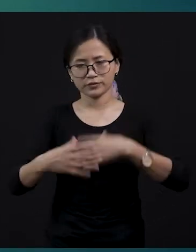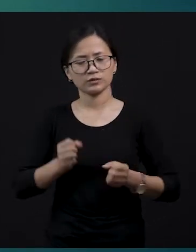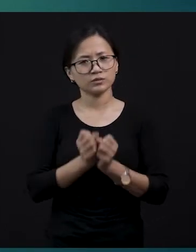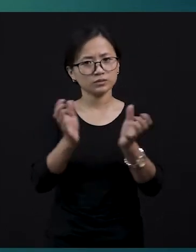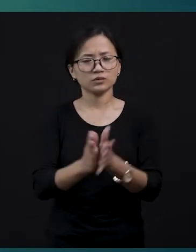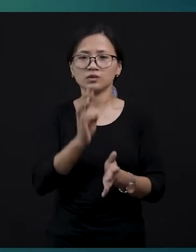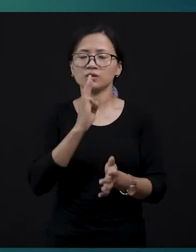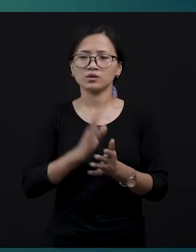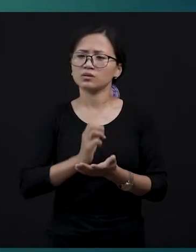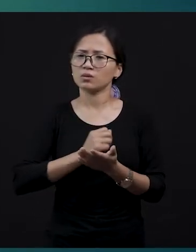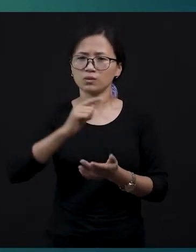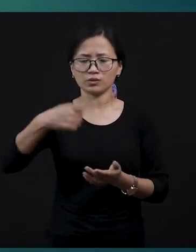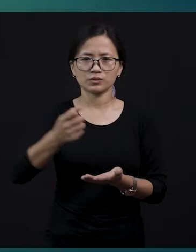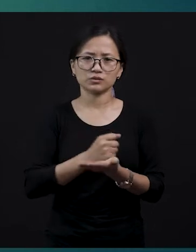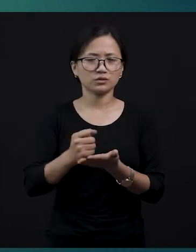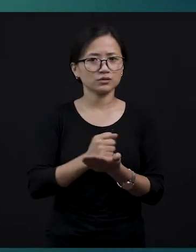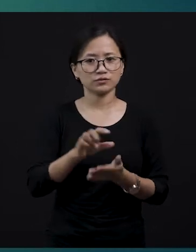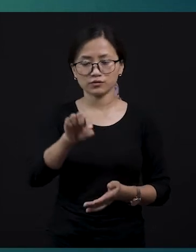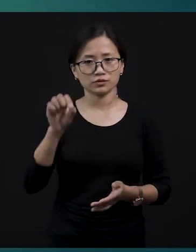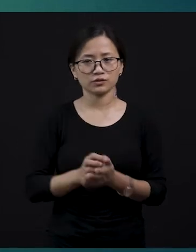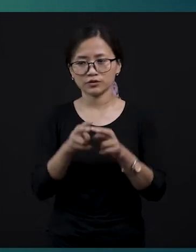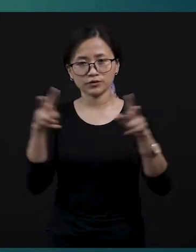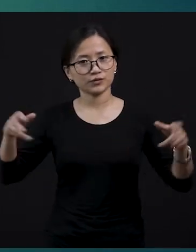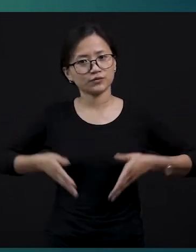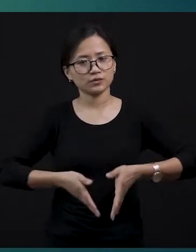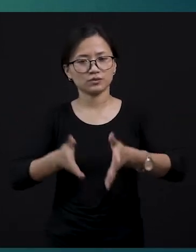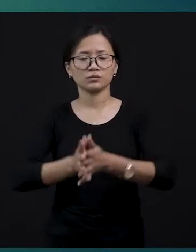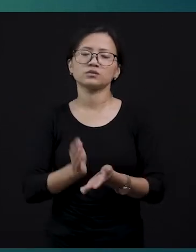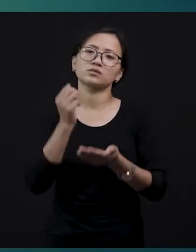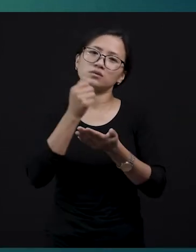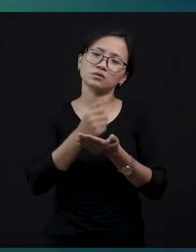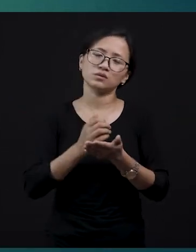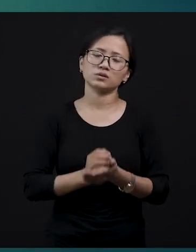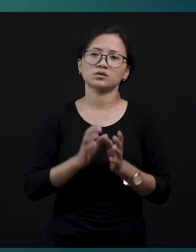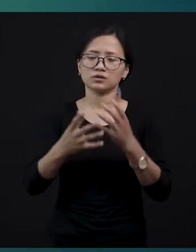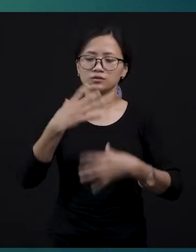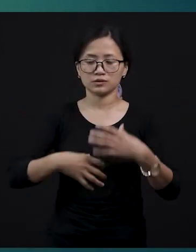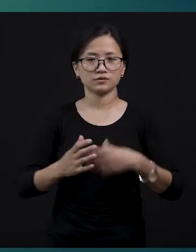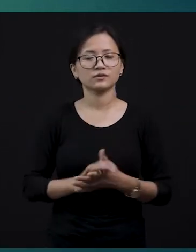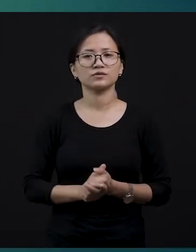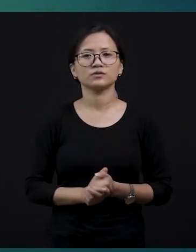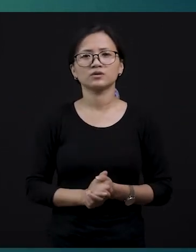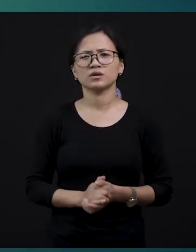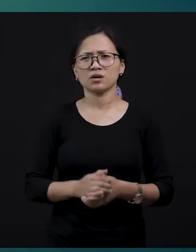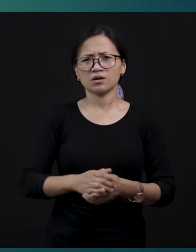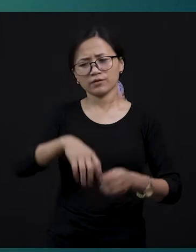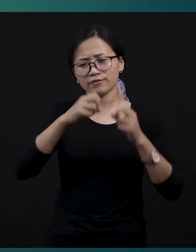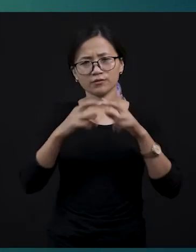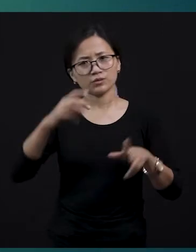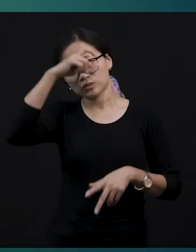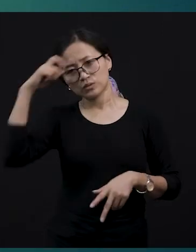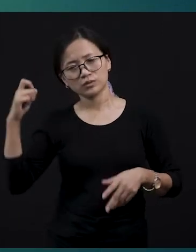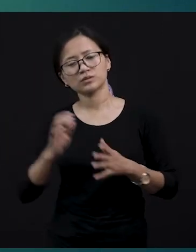without water, but they will always try to find out a different way in order to survive in the hot weather